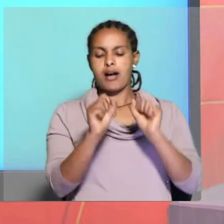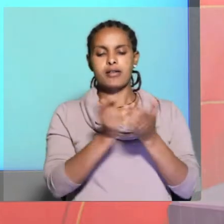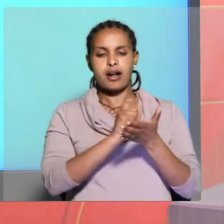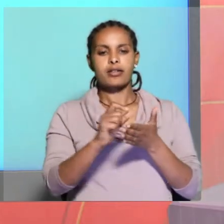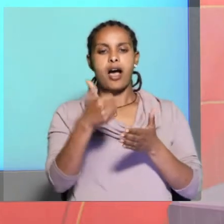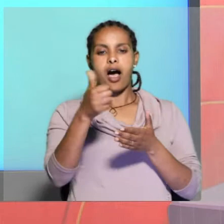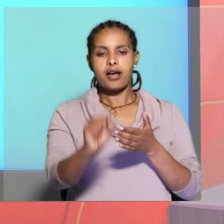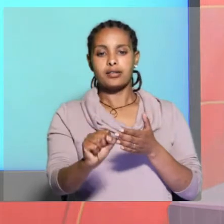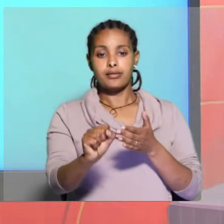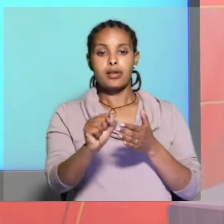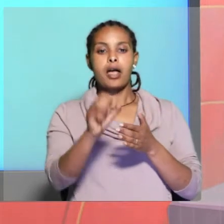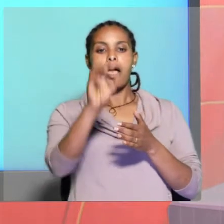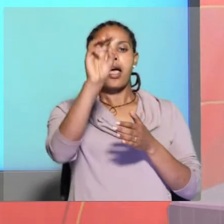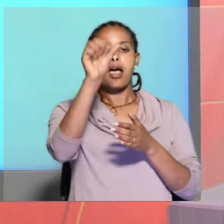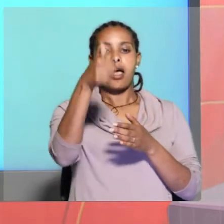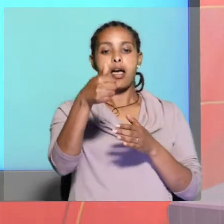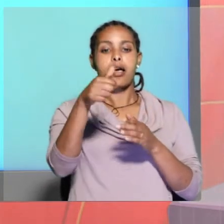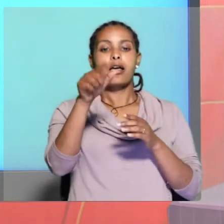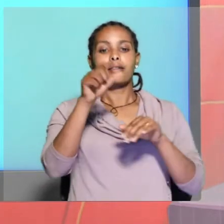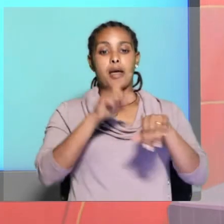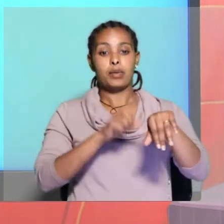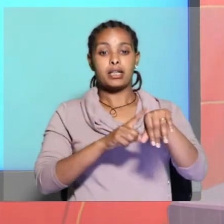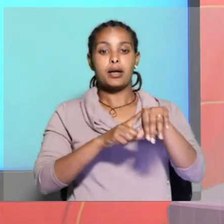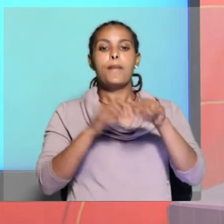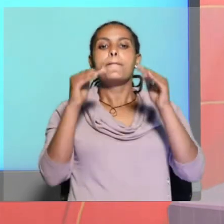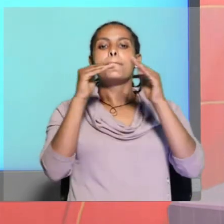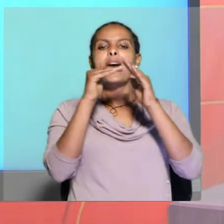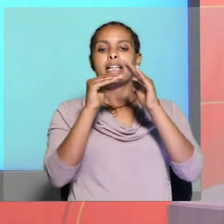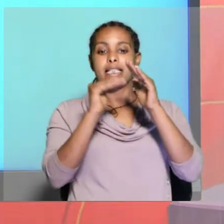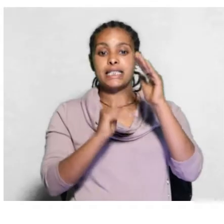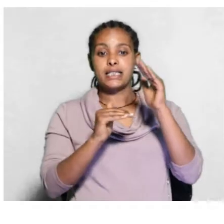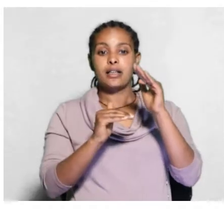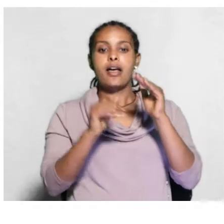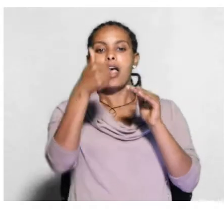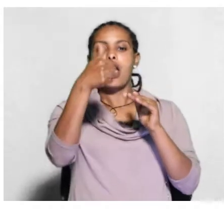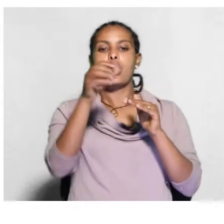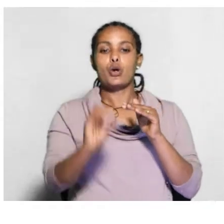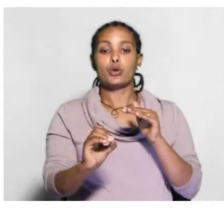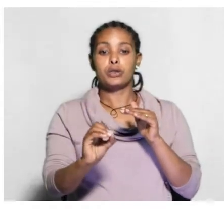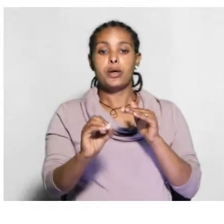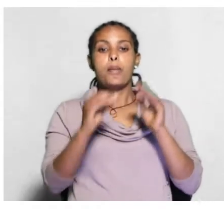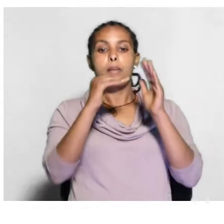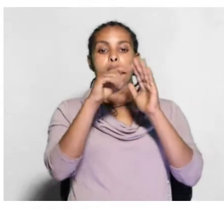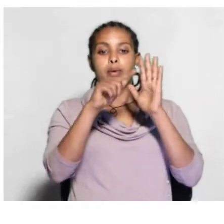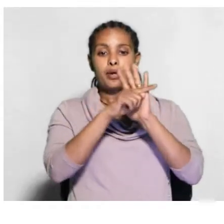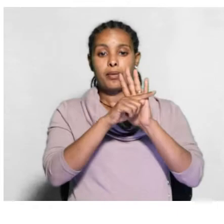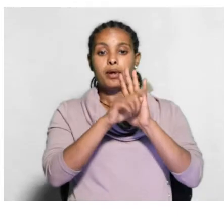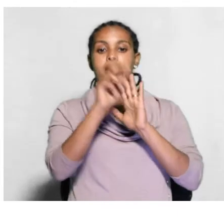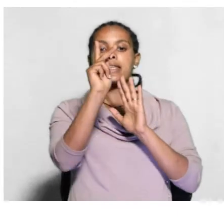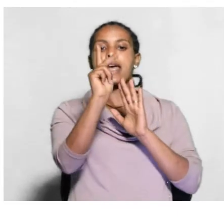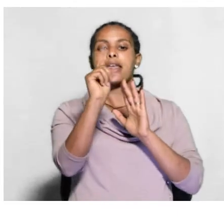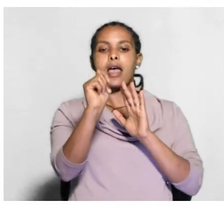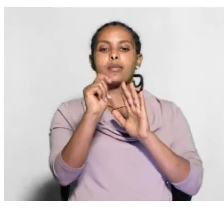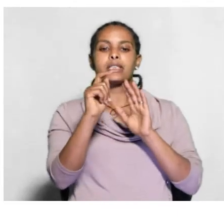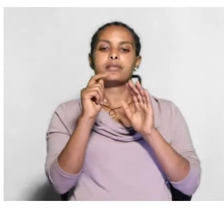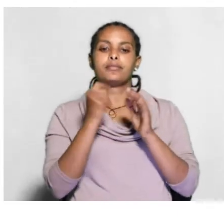as concentration of M at any time t minus A naught equal minus K times